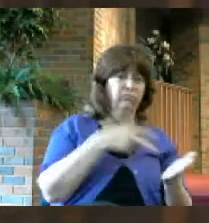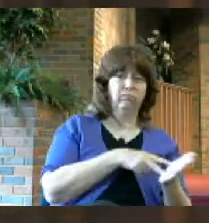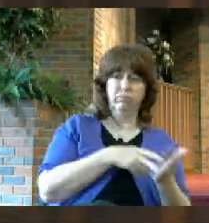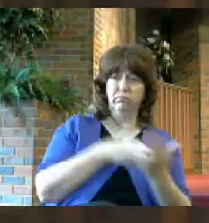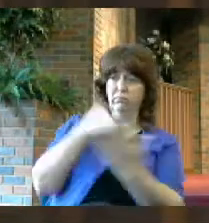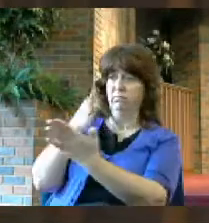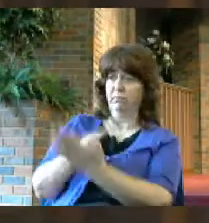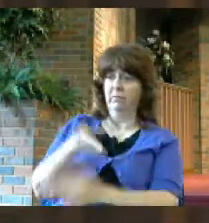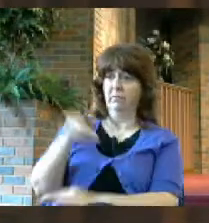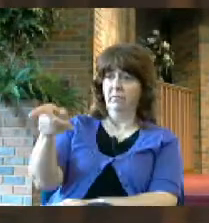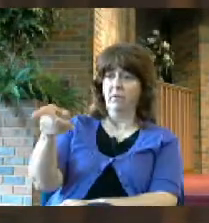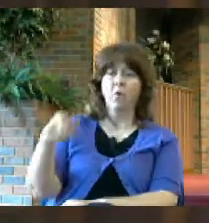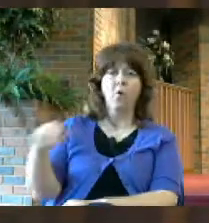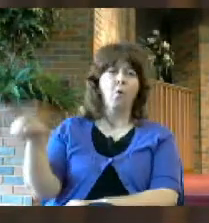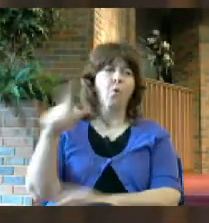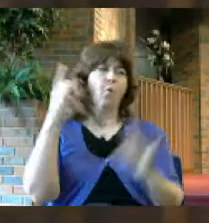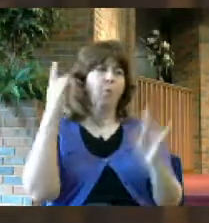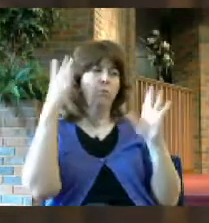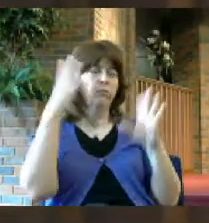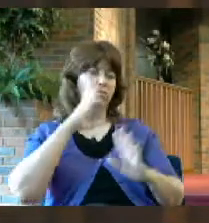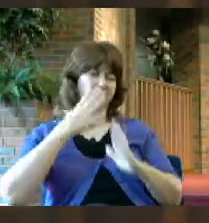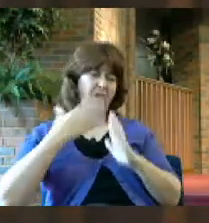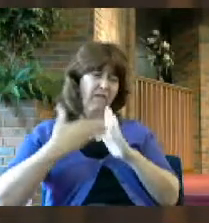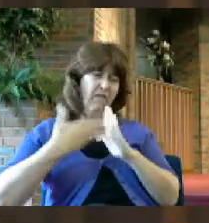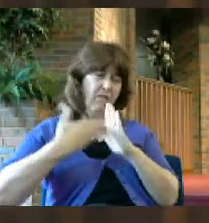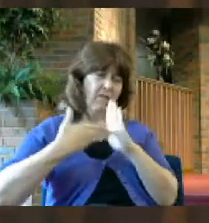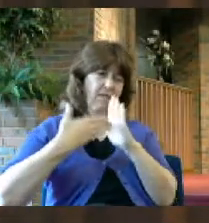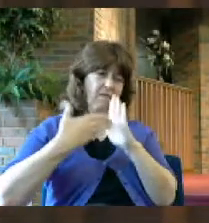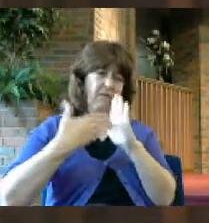prolific and often violent.